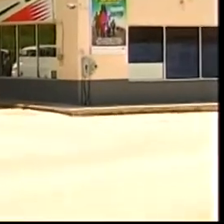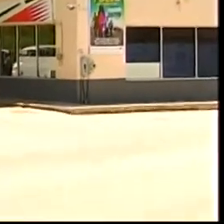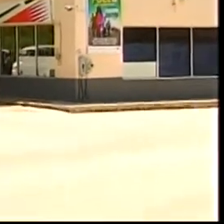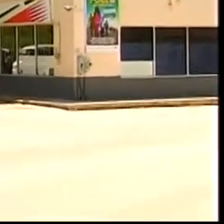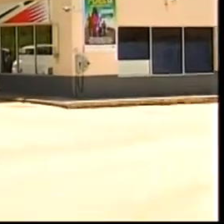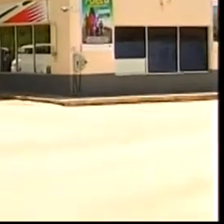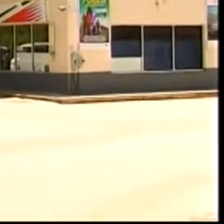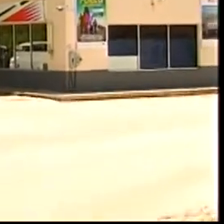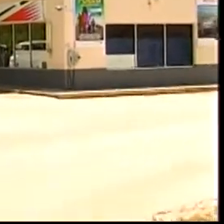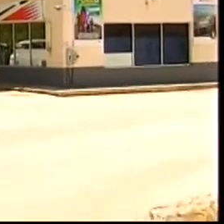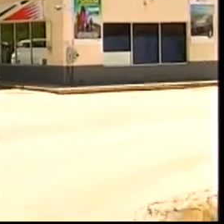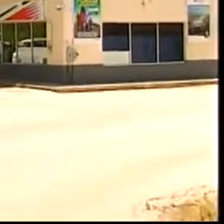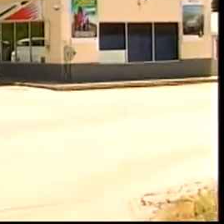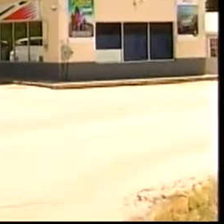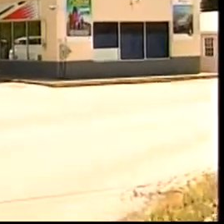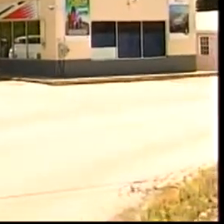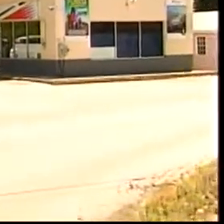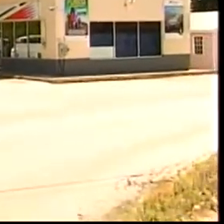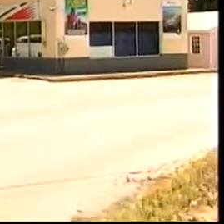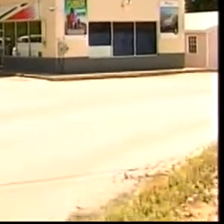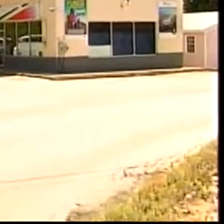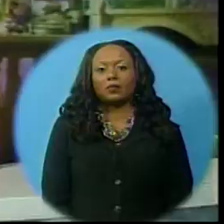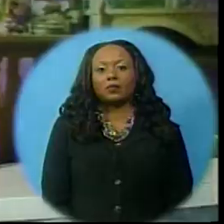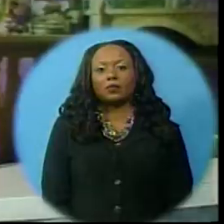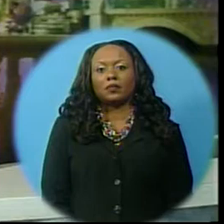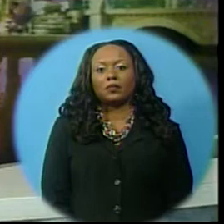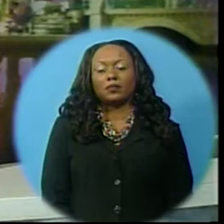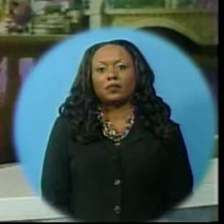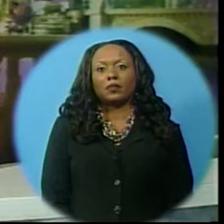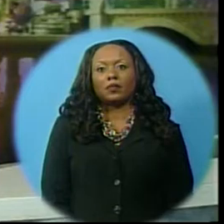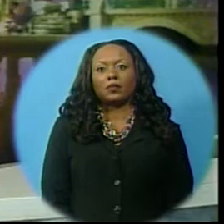knowledge of this incident to contact the nearest police station.